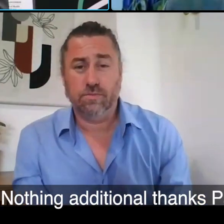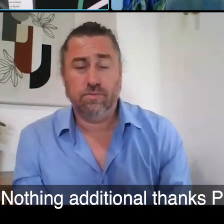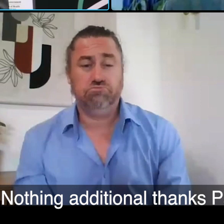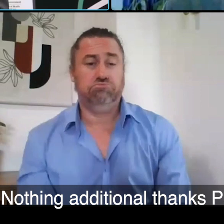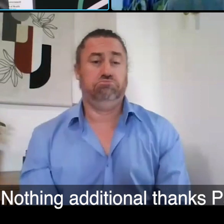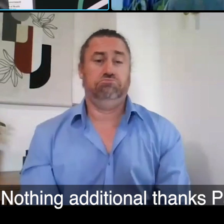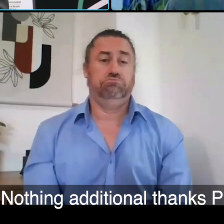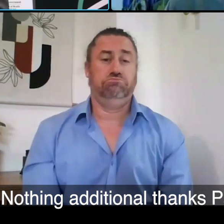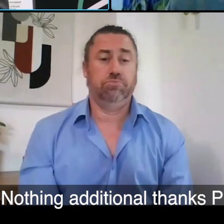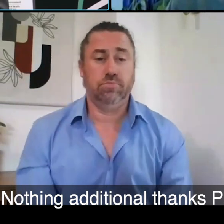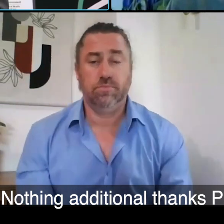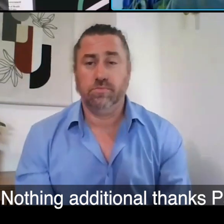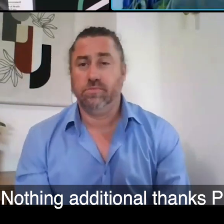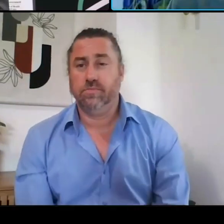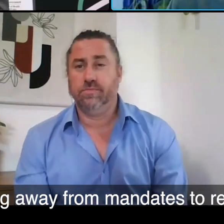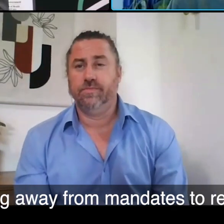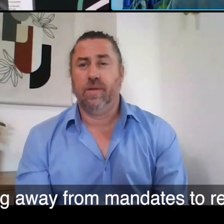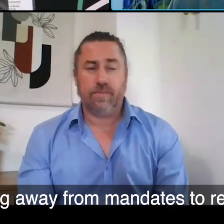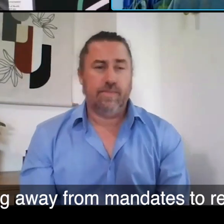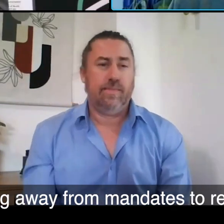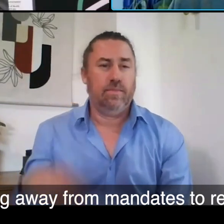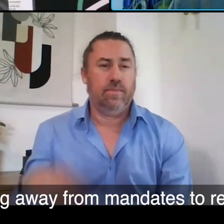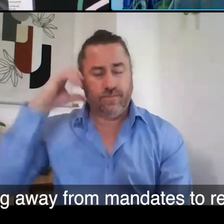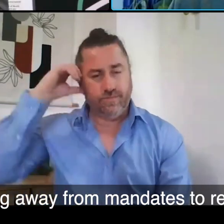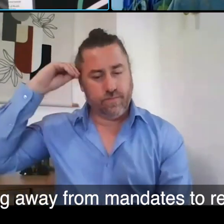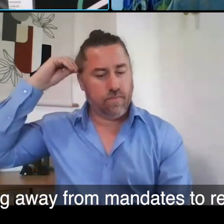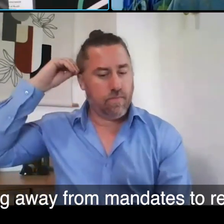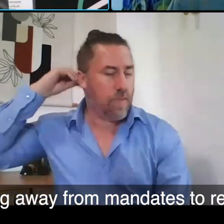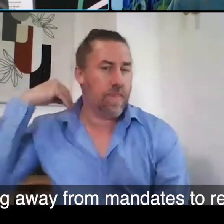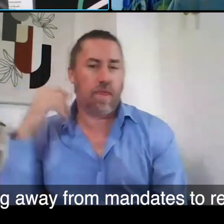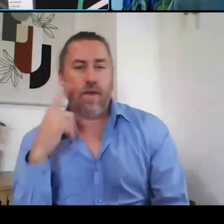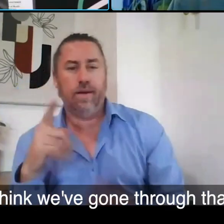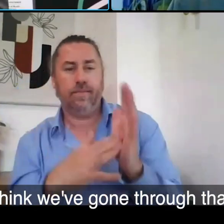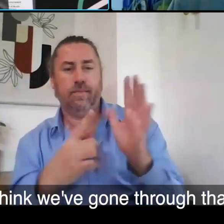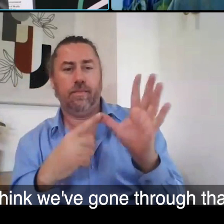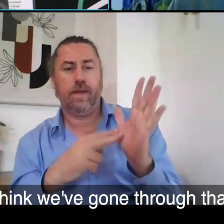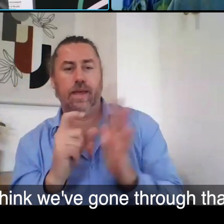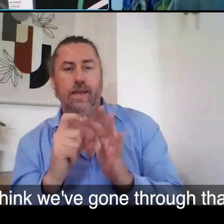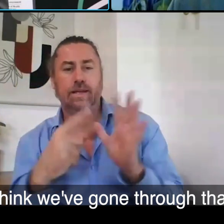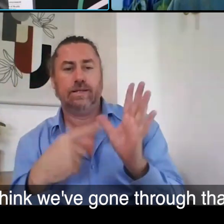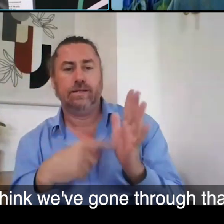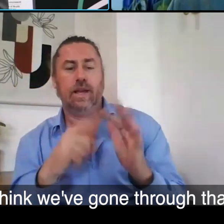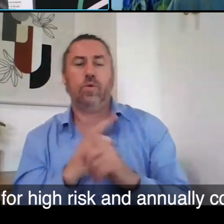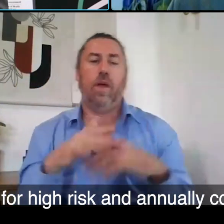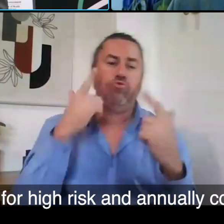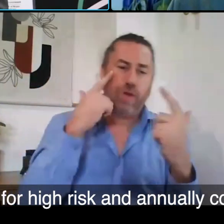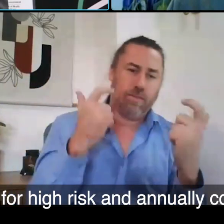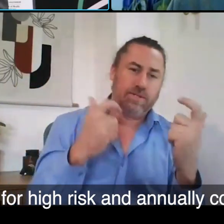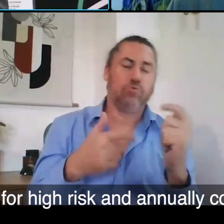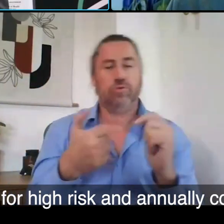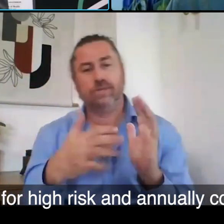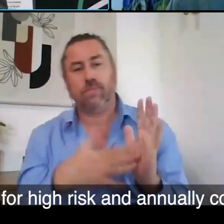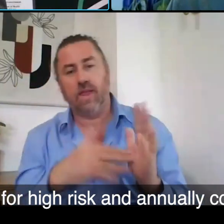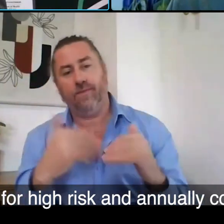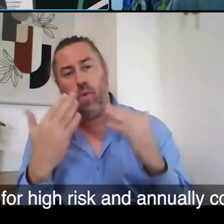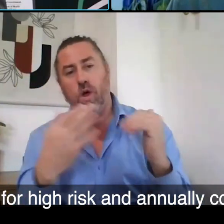No, nothing additional. Thanks, Paul. No. In terms of moving away from mandates to recommendations, I think we've gone through that 6 monthly for high